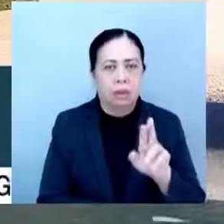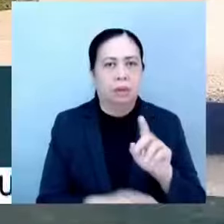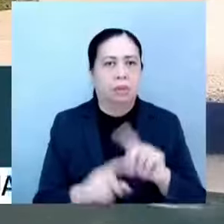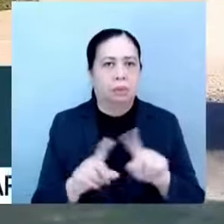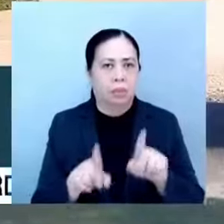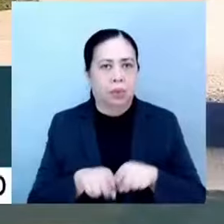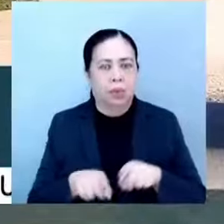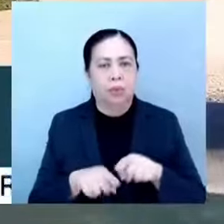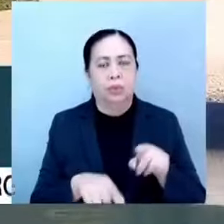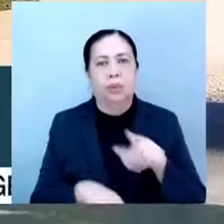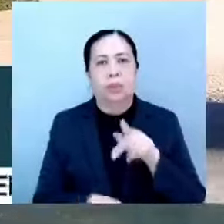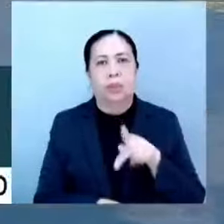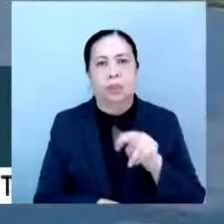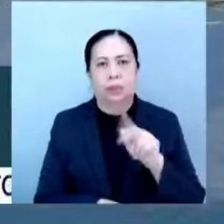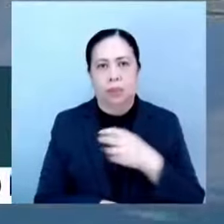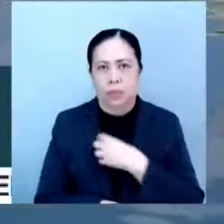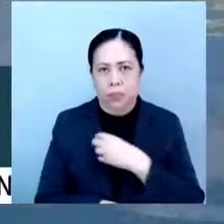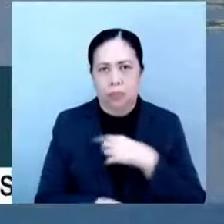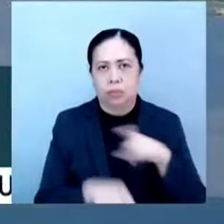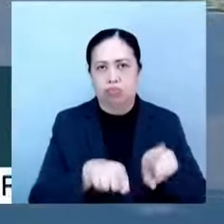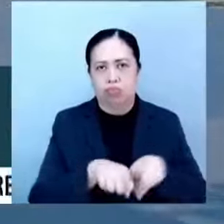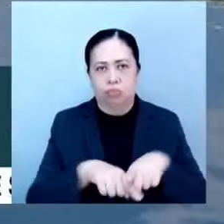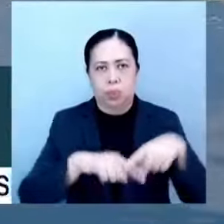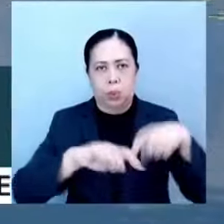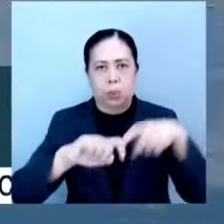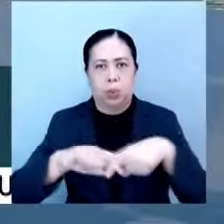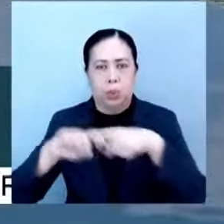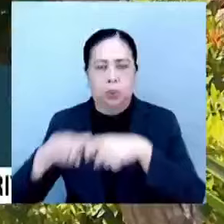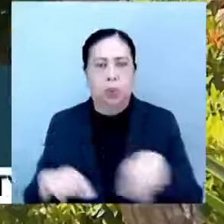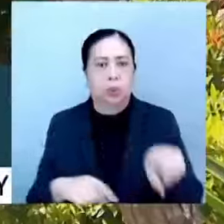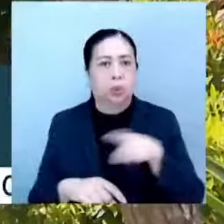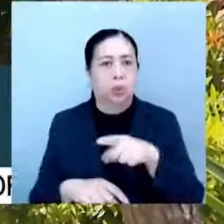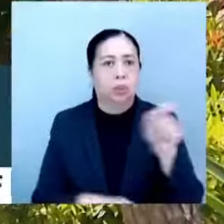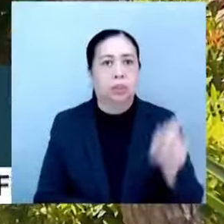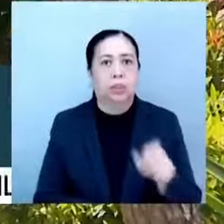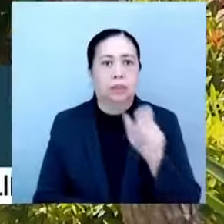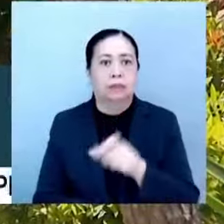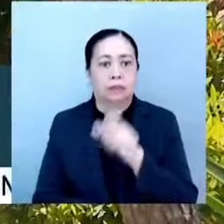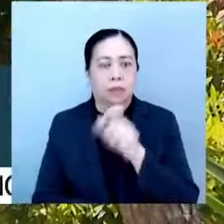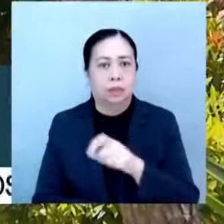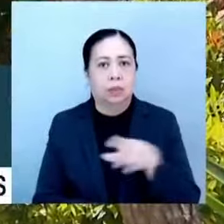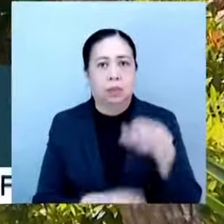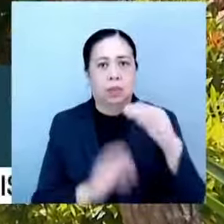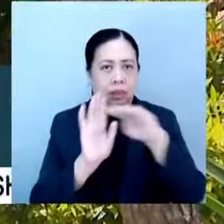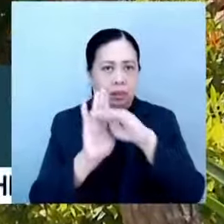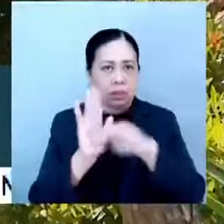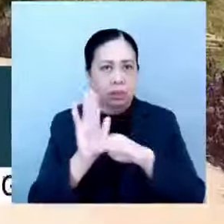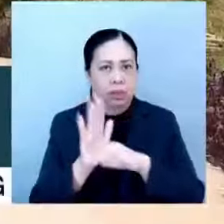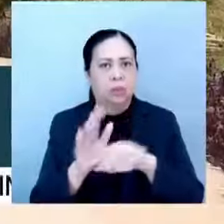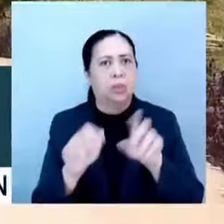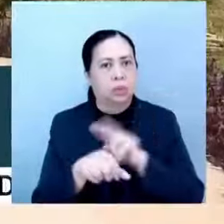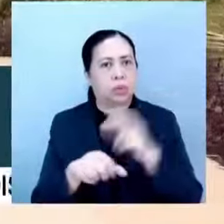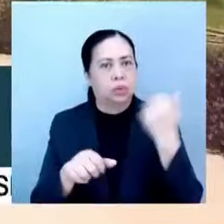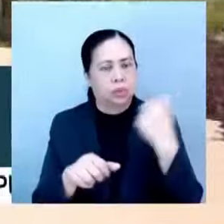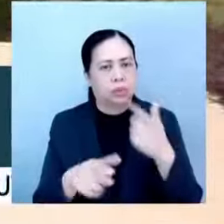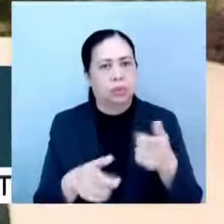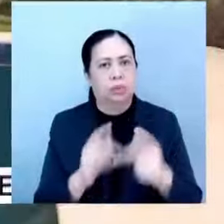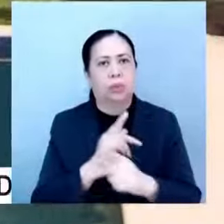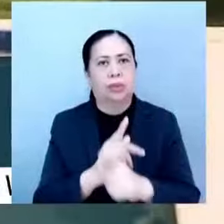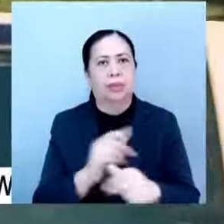Philippine National Police. Omentado recalls that those individuals in the order also used to sit as members of the Protected